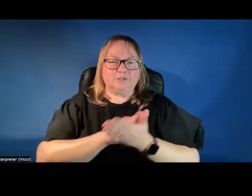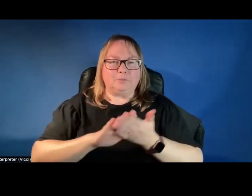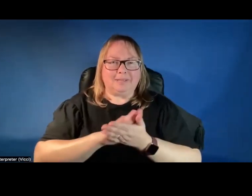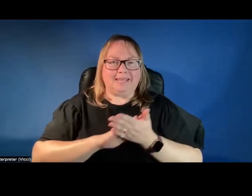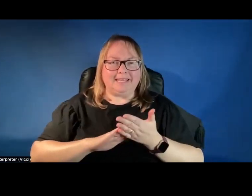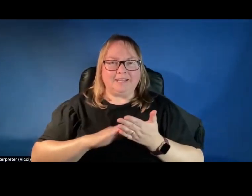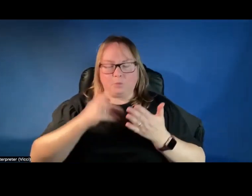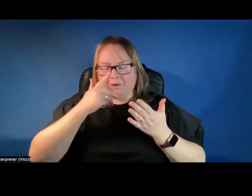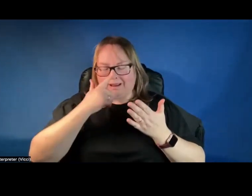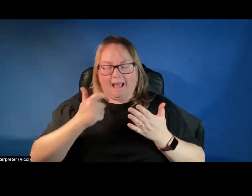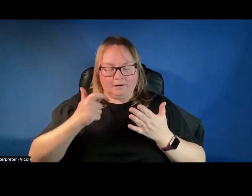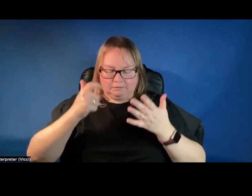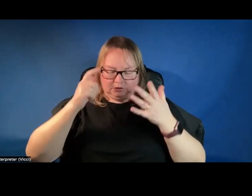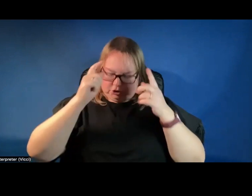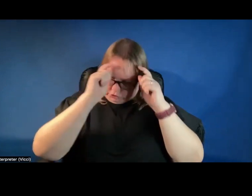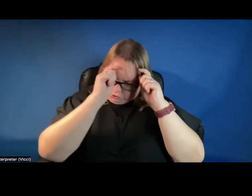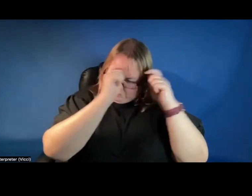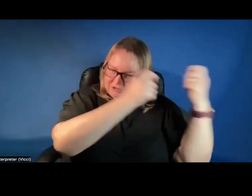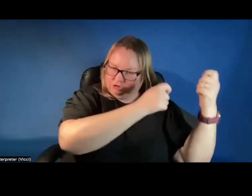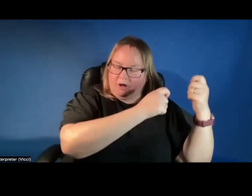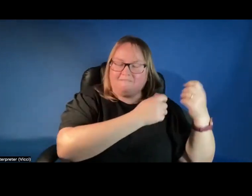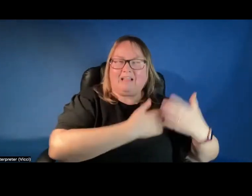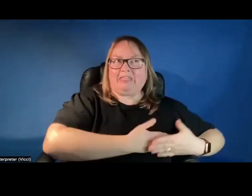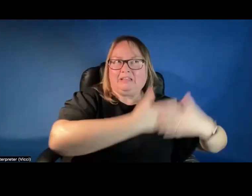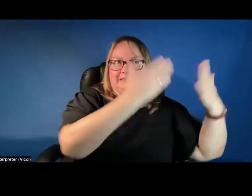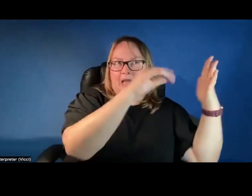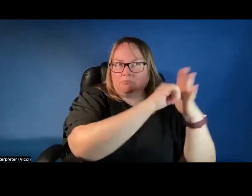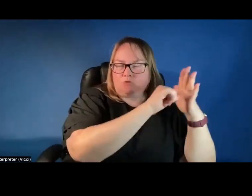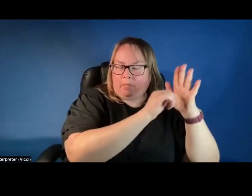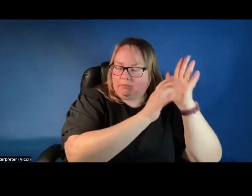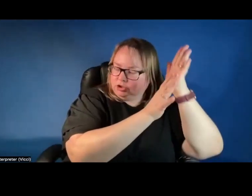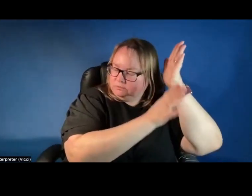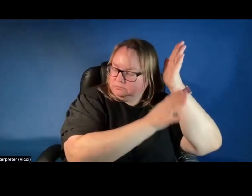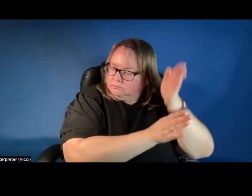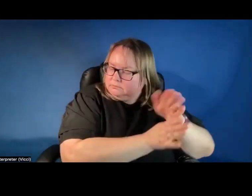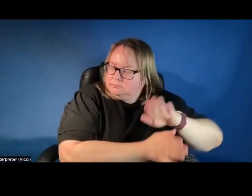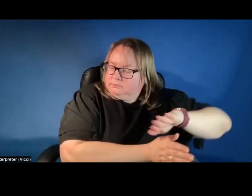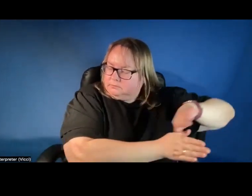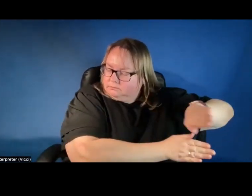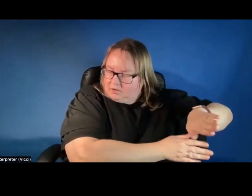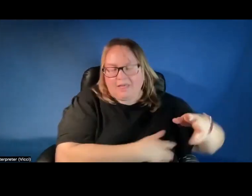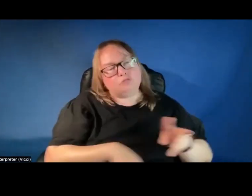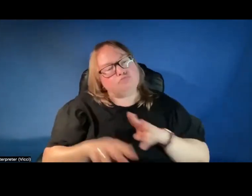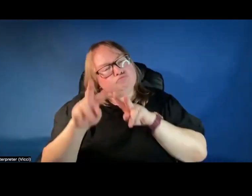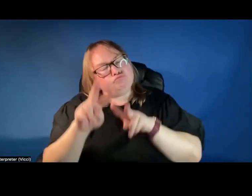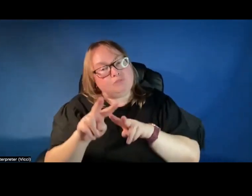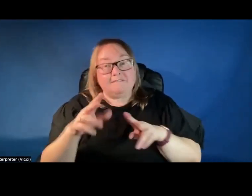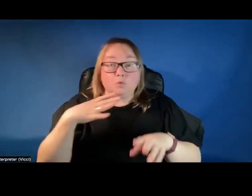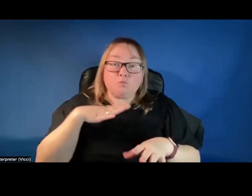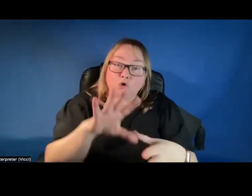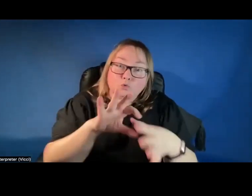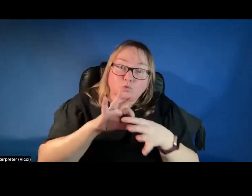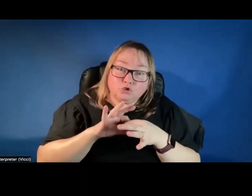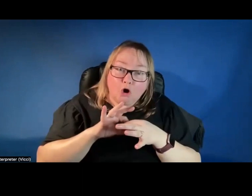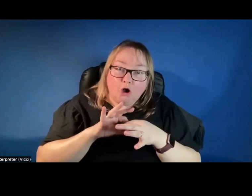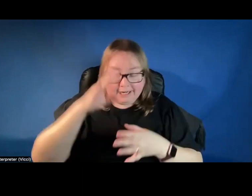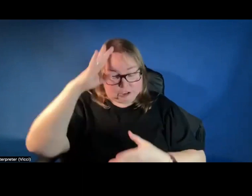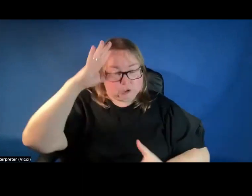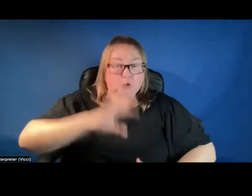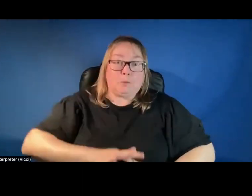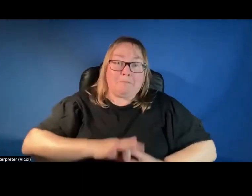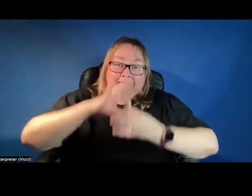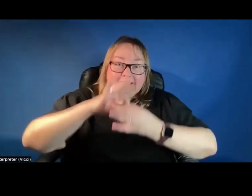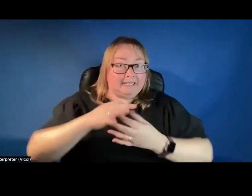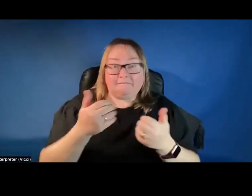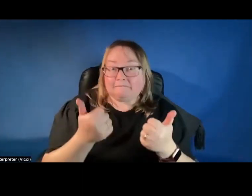So if you're up for doing this with us, then that would be fantastic. If not, then that's fine as well. You can just